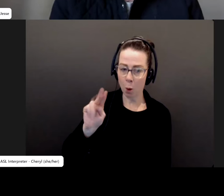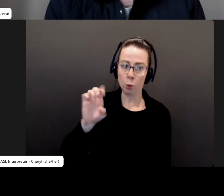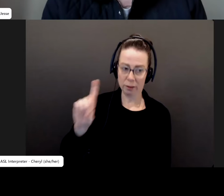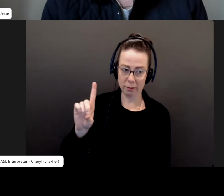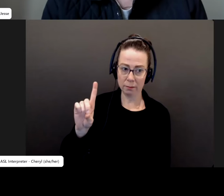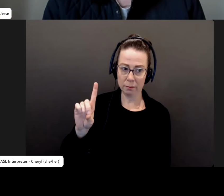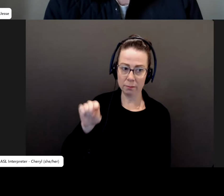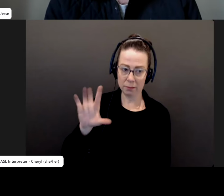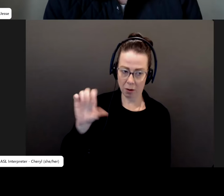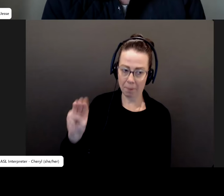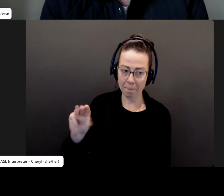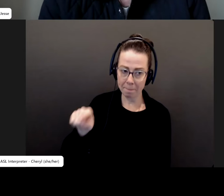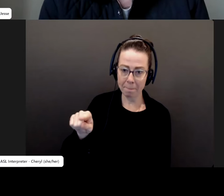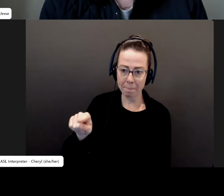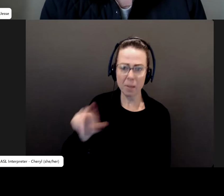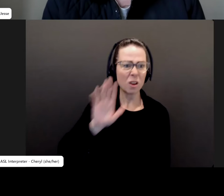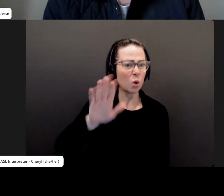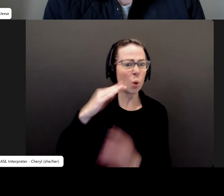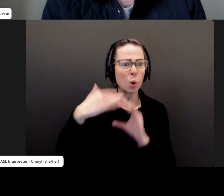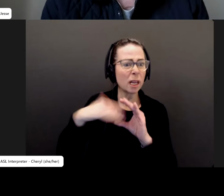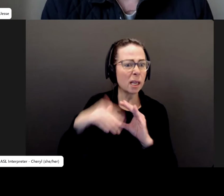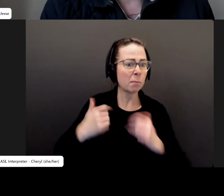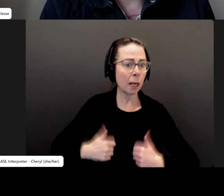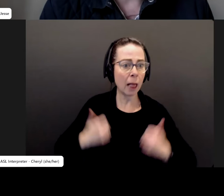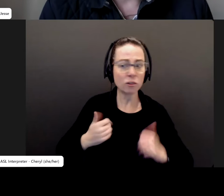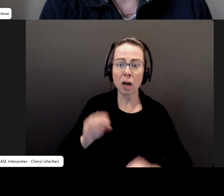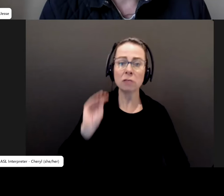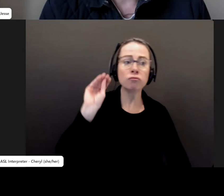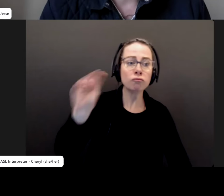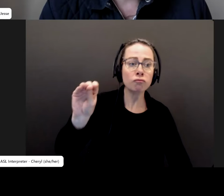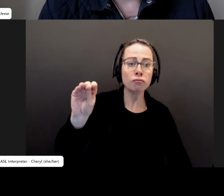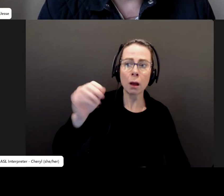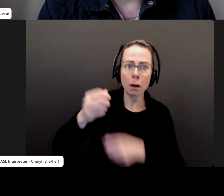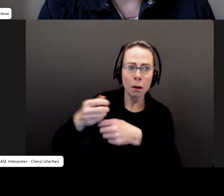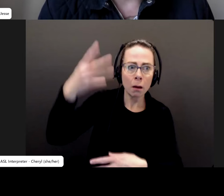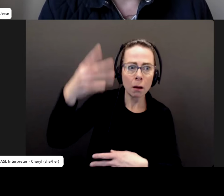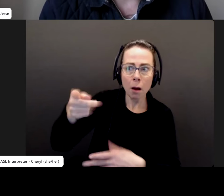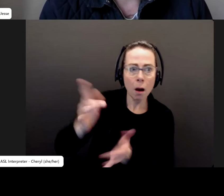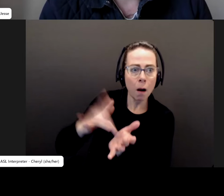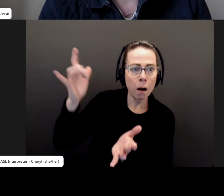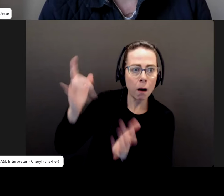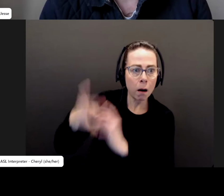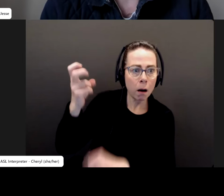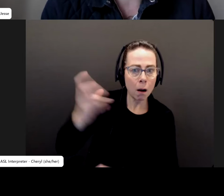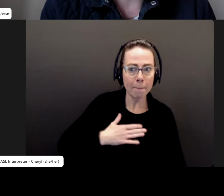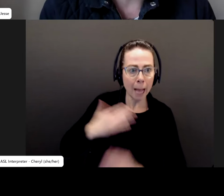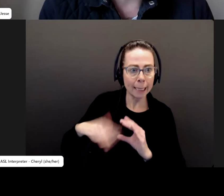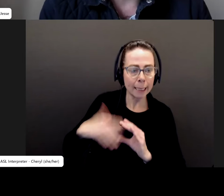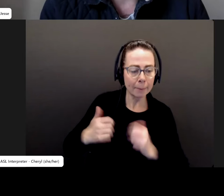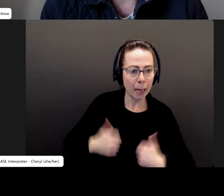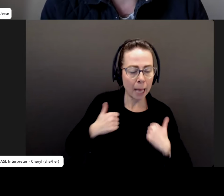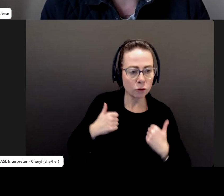And stick all your email addresses in there. If you show up in a data breach and you use